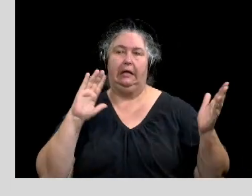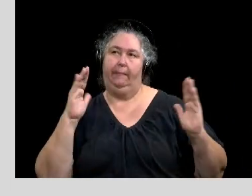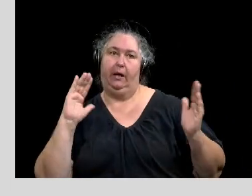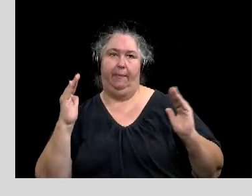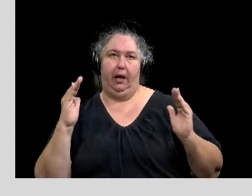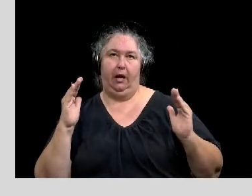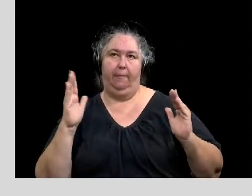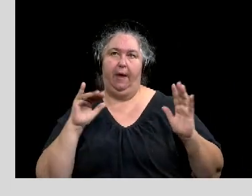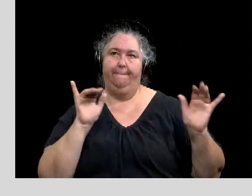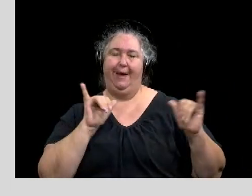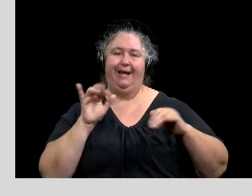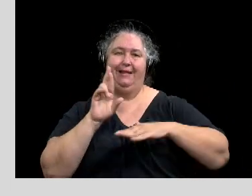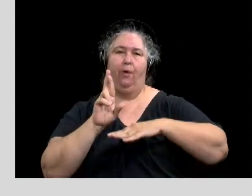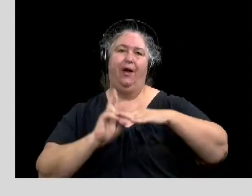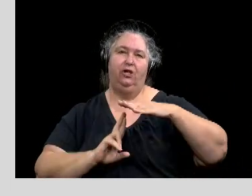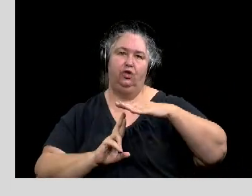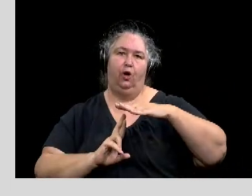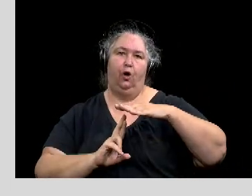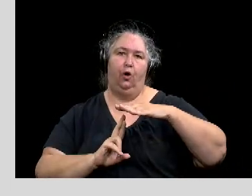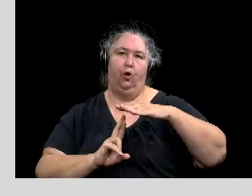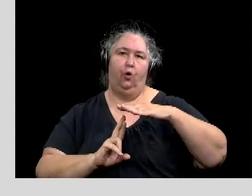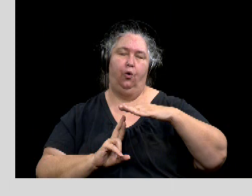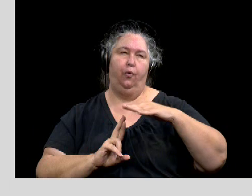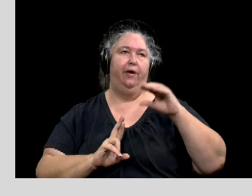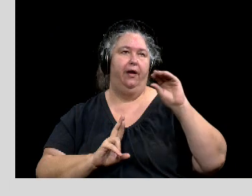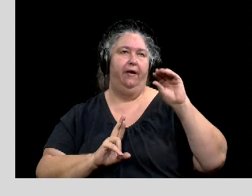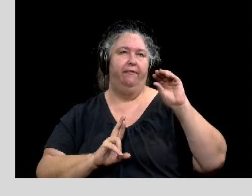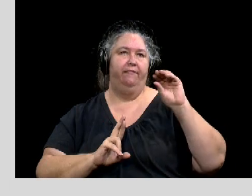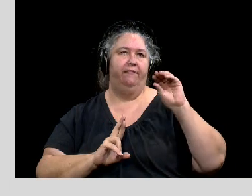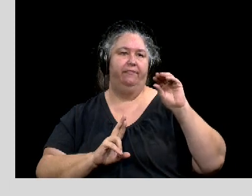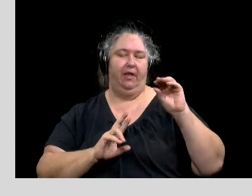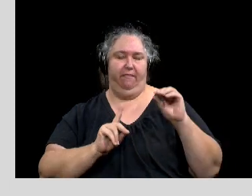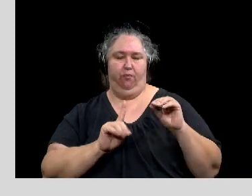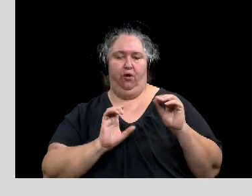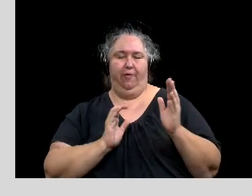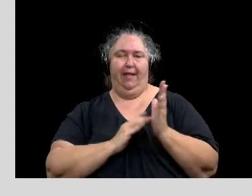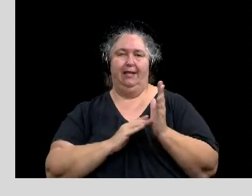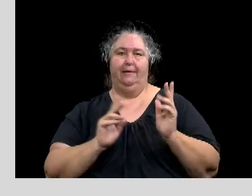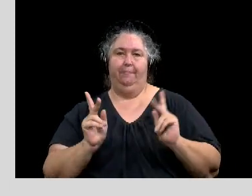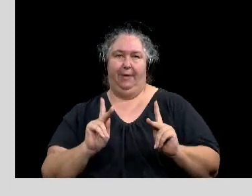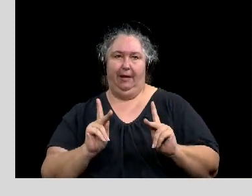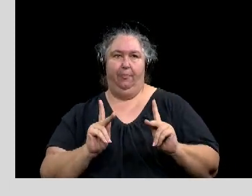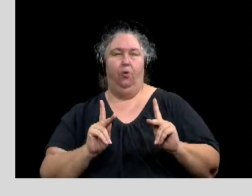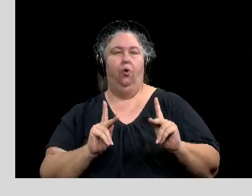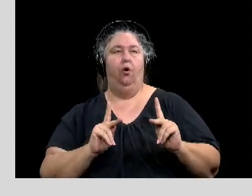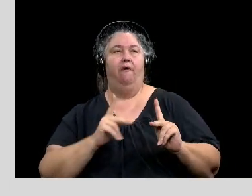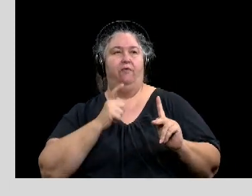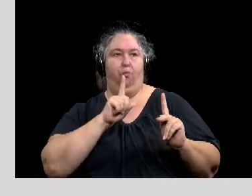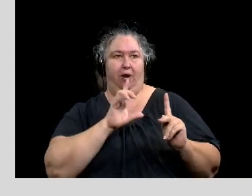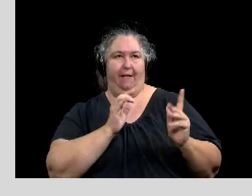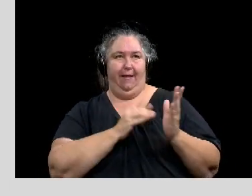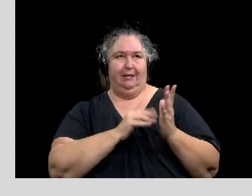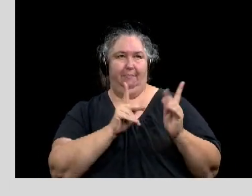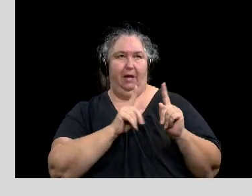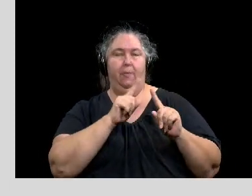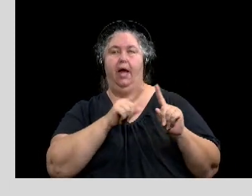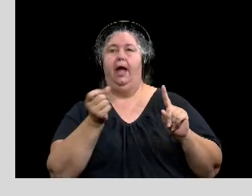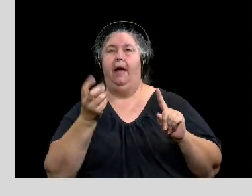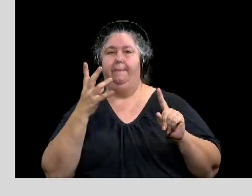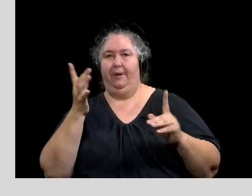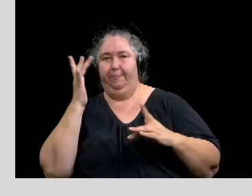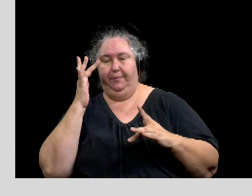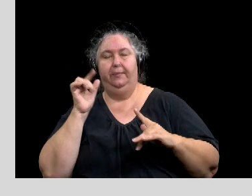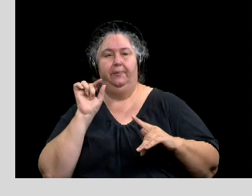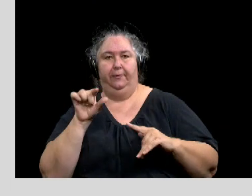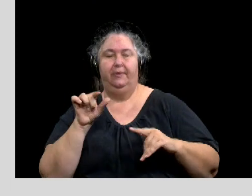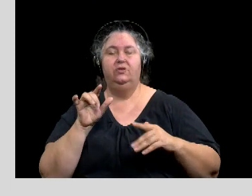making the ratio of a fixed number of population. And in this case, we're using 100,000 in population.